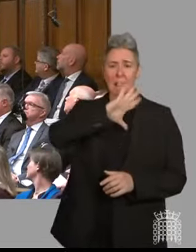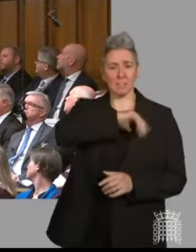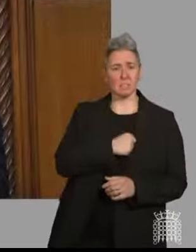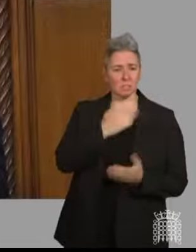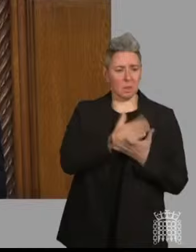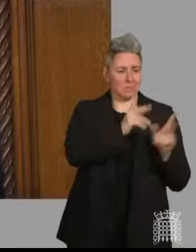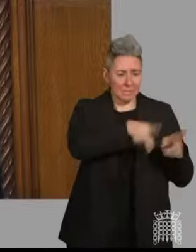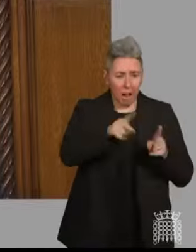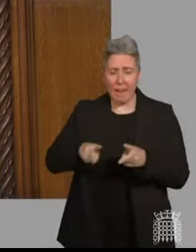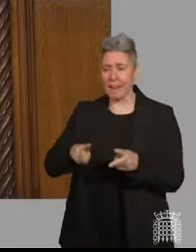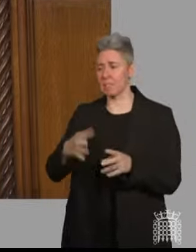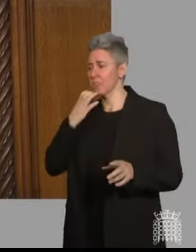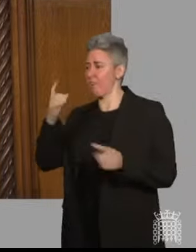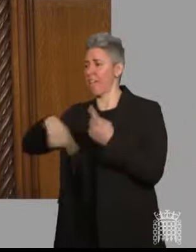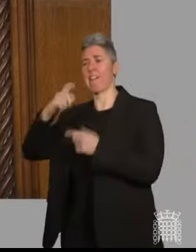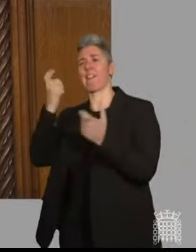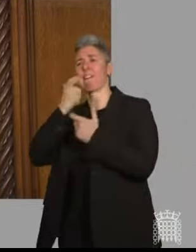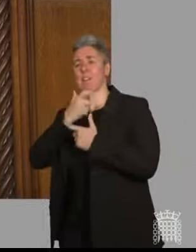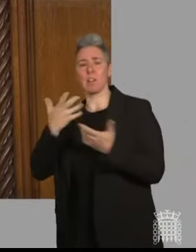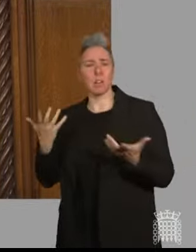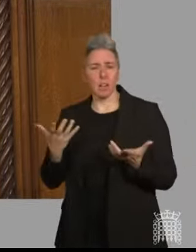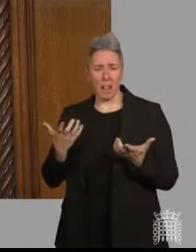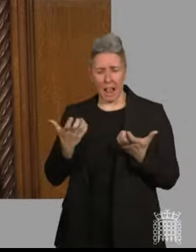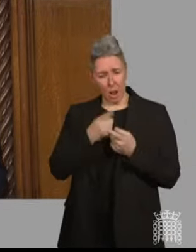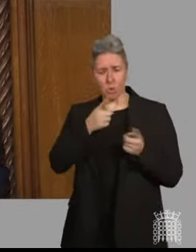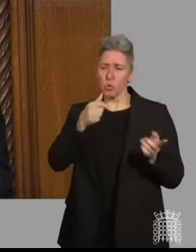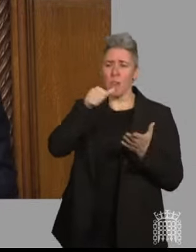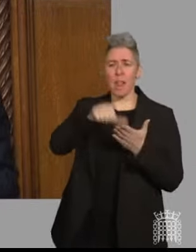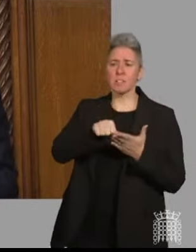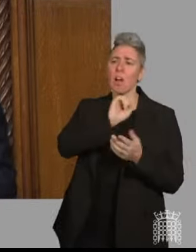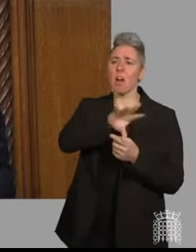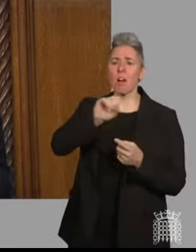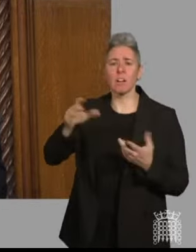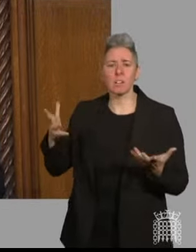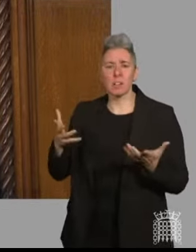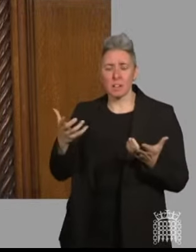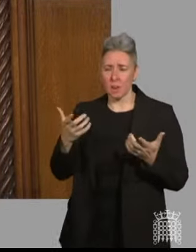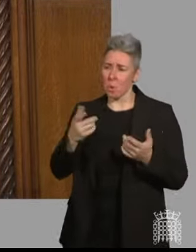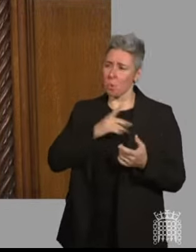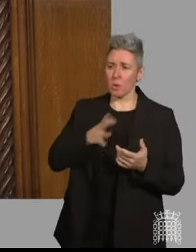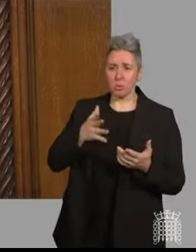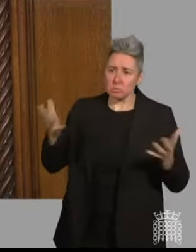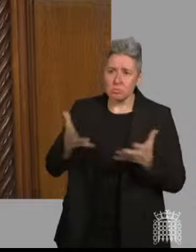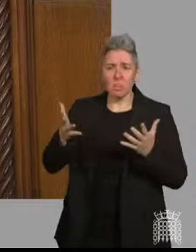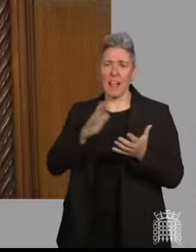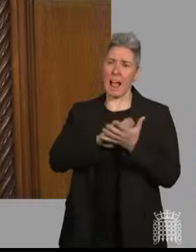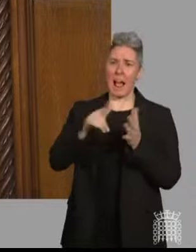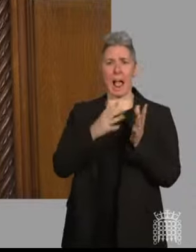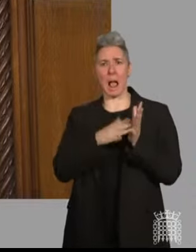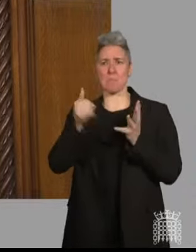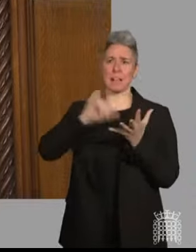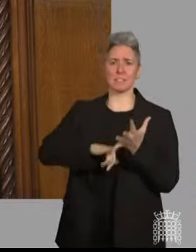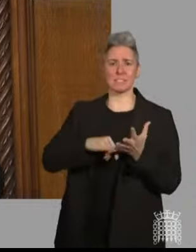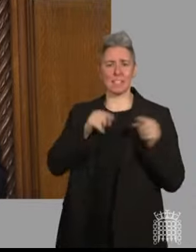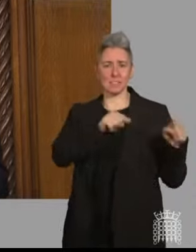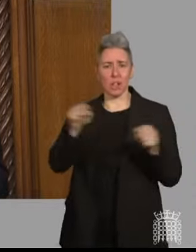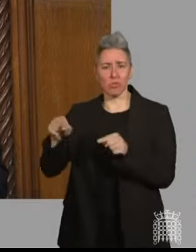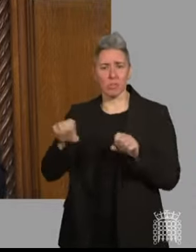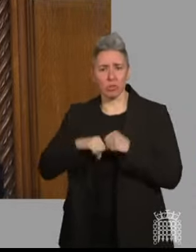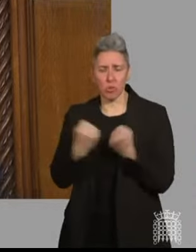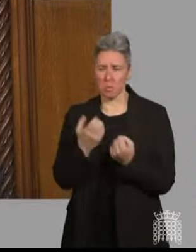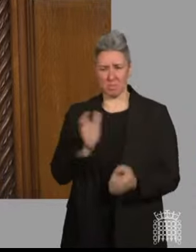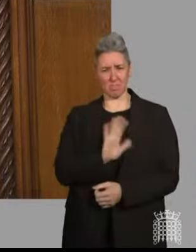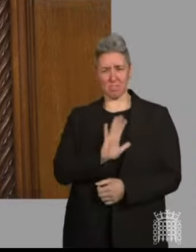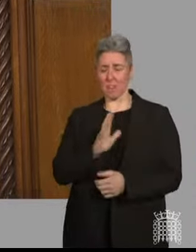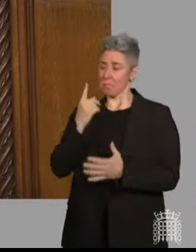how Hamas is a terrorist group? For all I know, the only terrorist group is the Zionists. Not my words, words produced by pupils